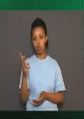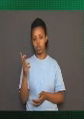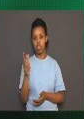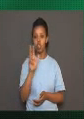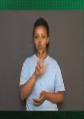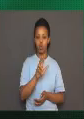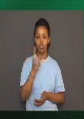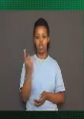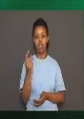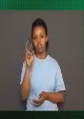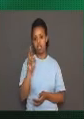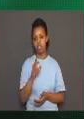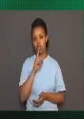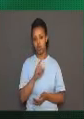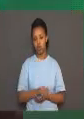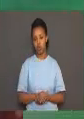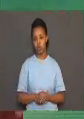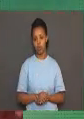to 3:1.